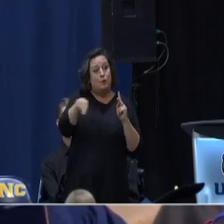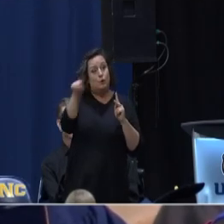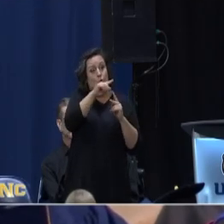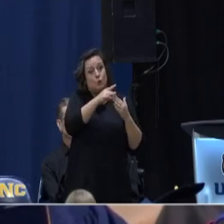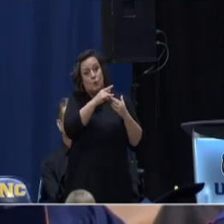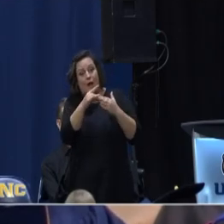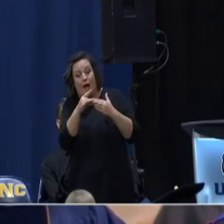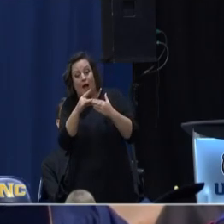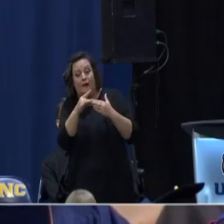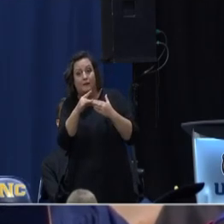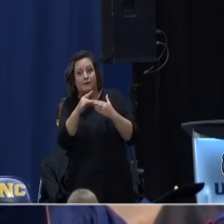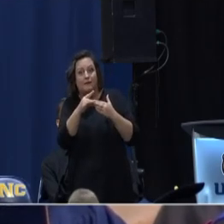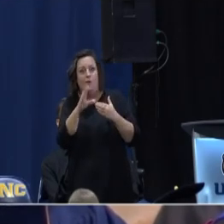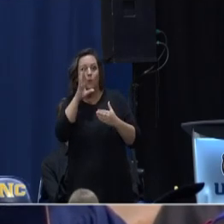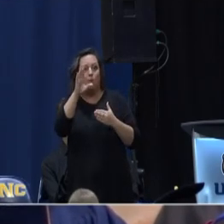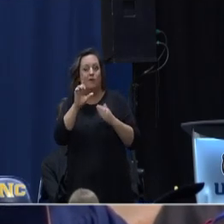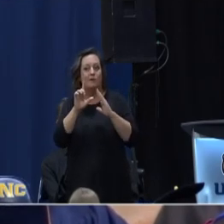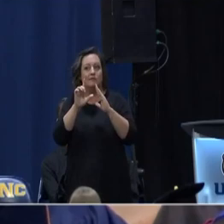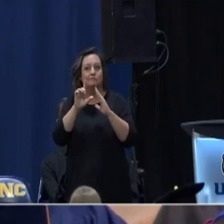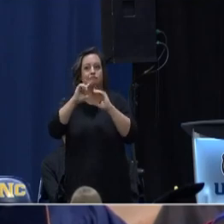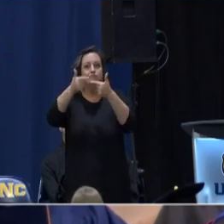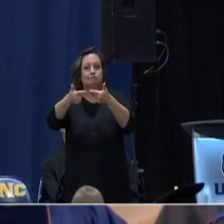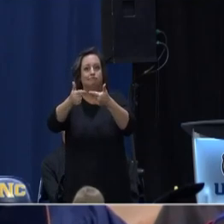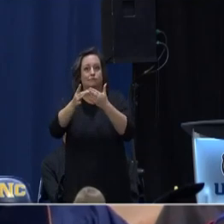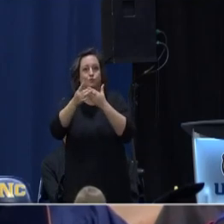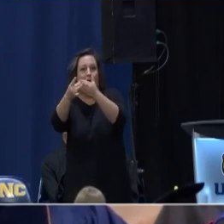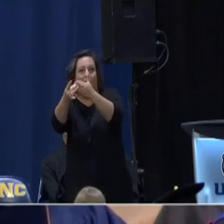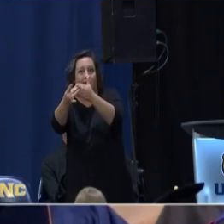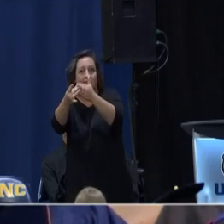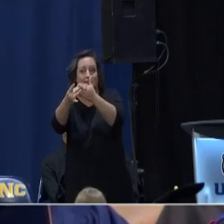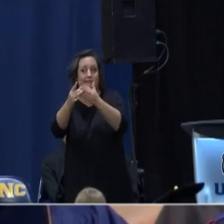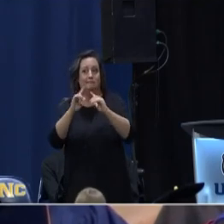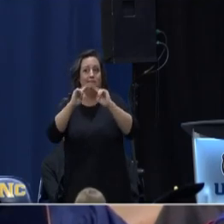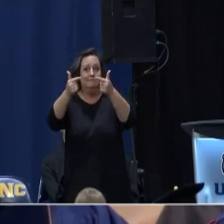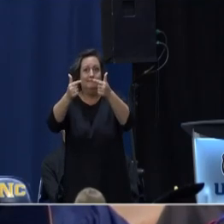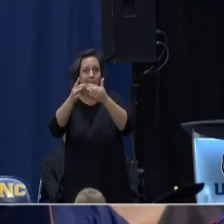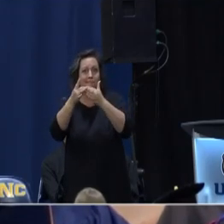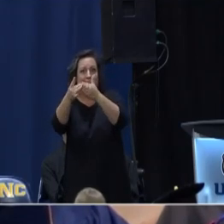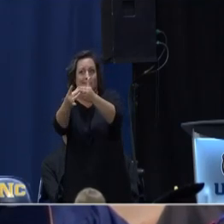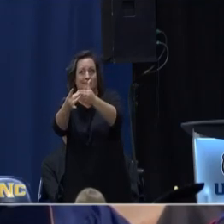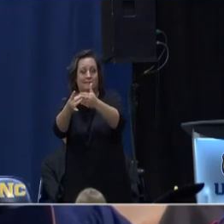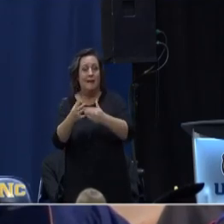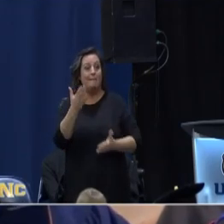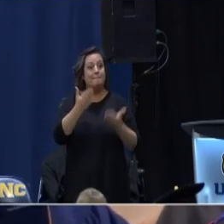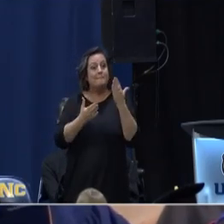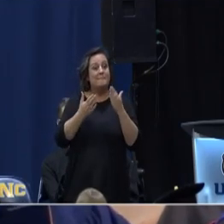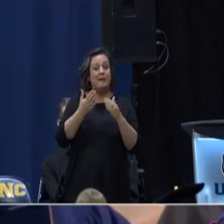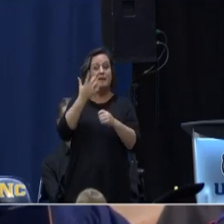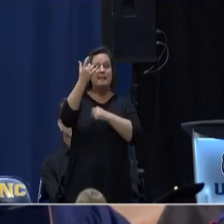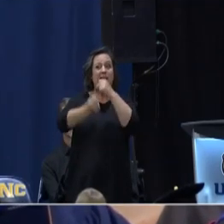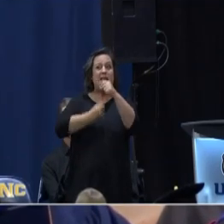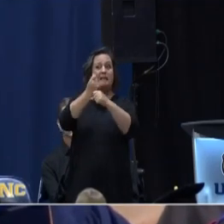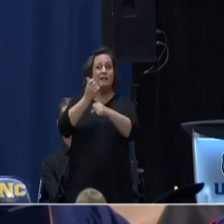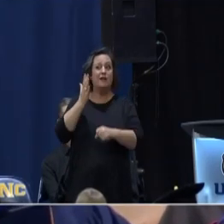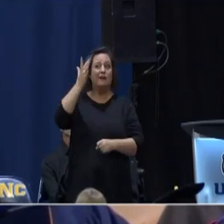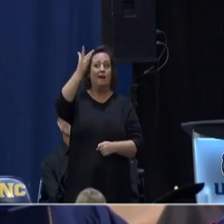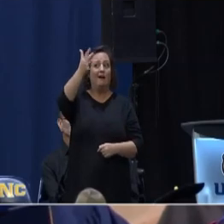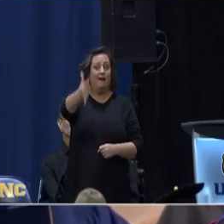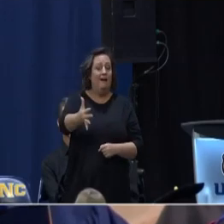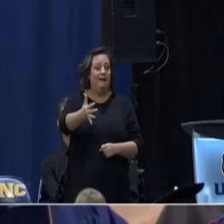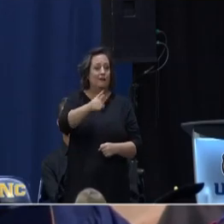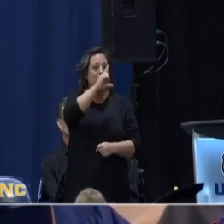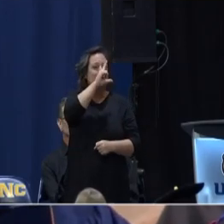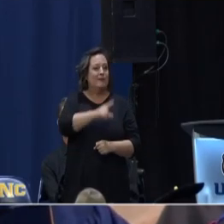others, and years from now, there may be someone sitting in your exact same seat that is a direct positive consequence of your